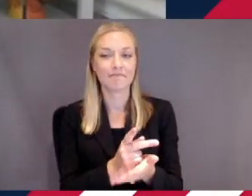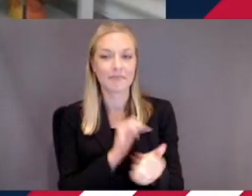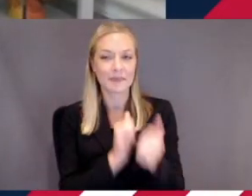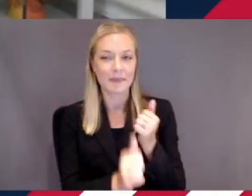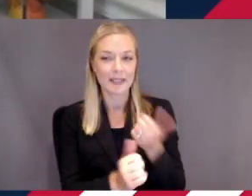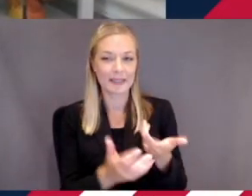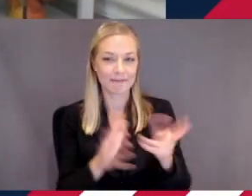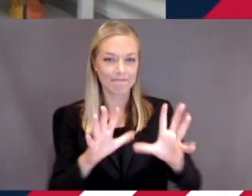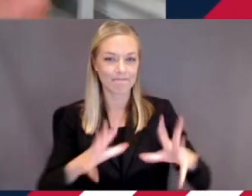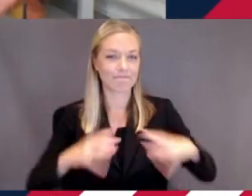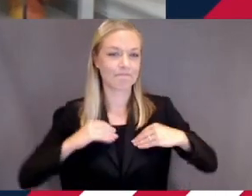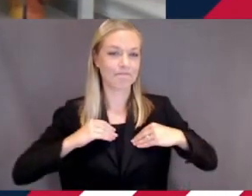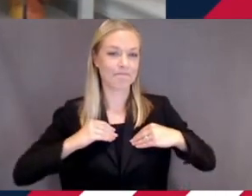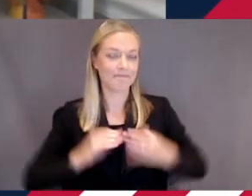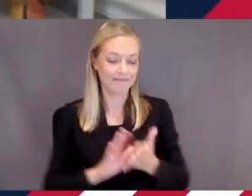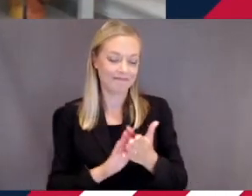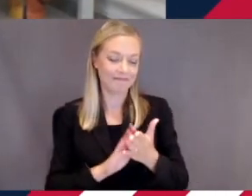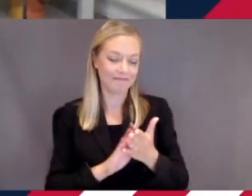Yay.